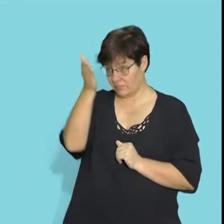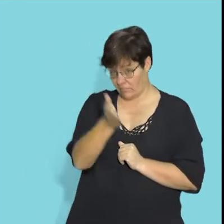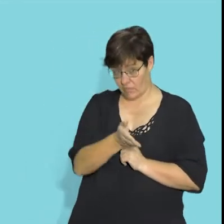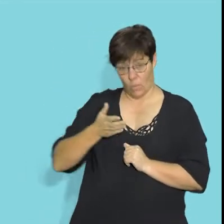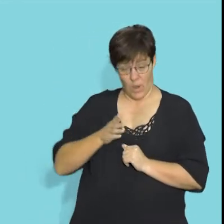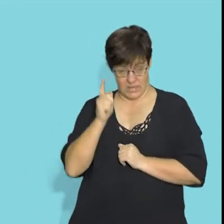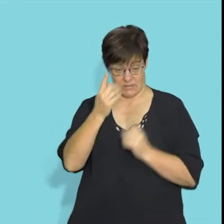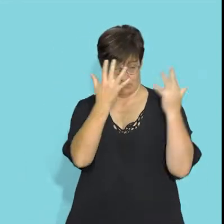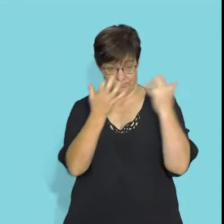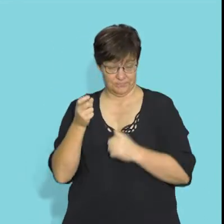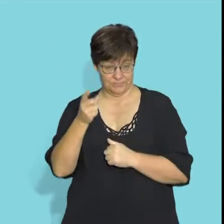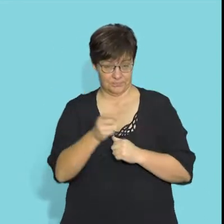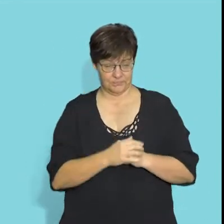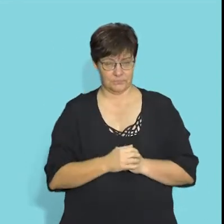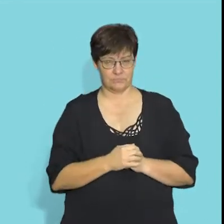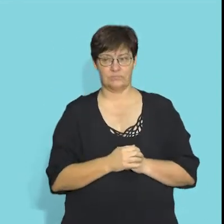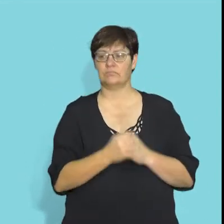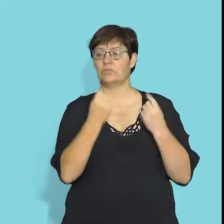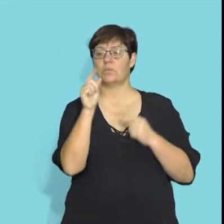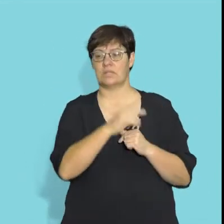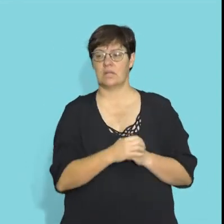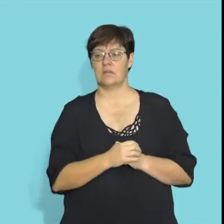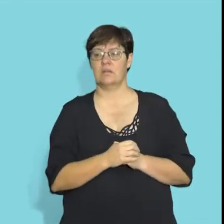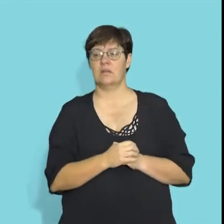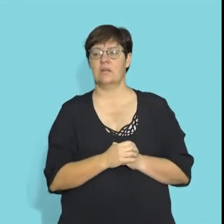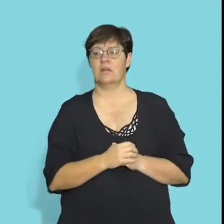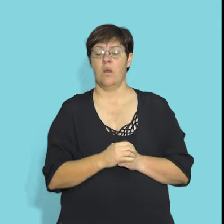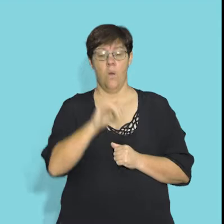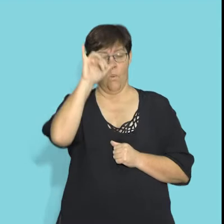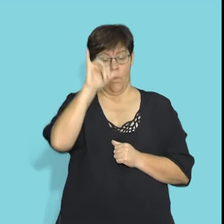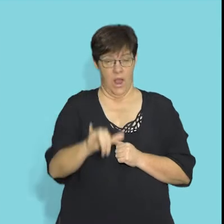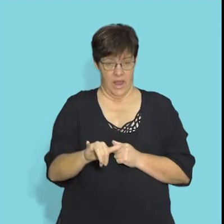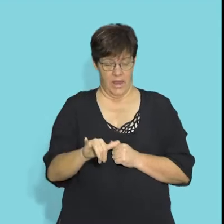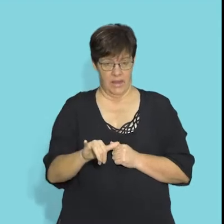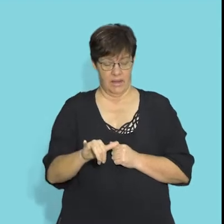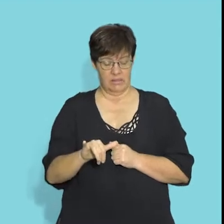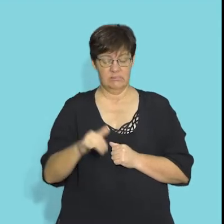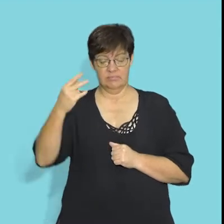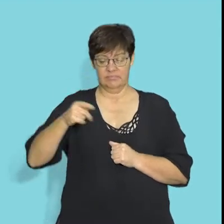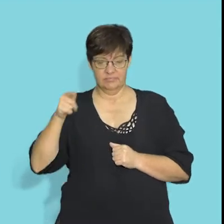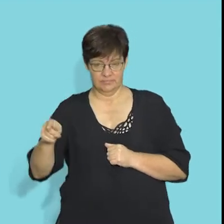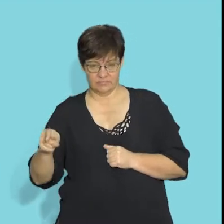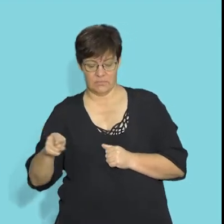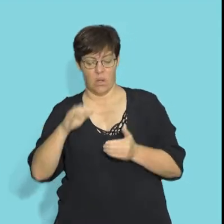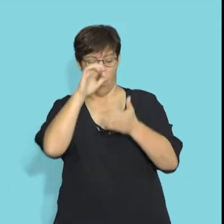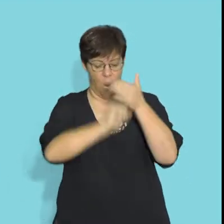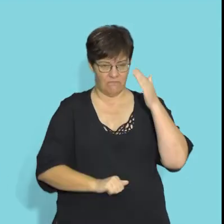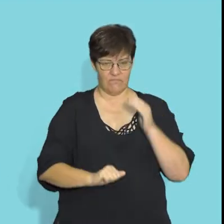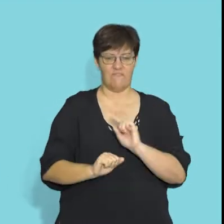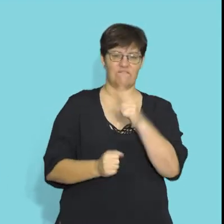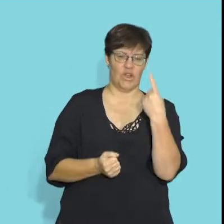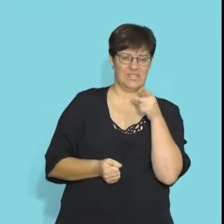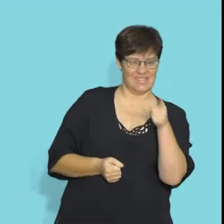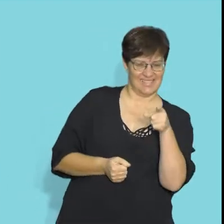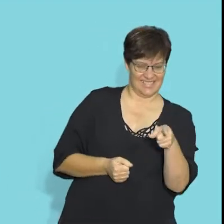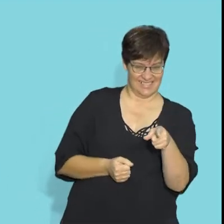of this line, what I would do is I would take the y value of the second point and subtract the